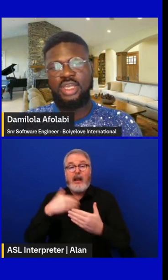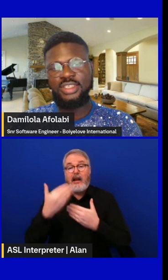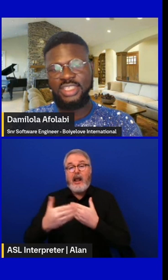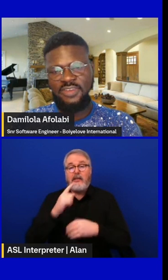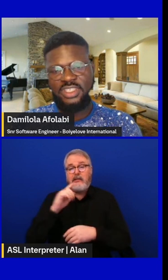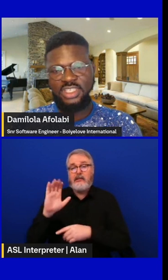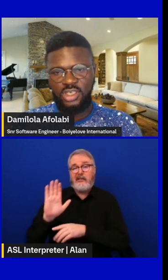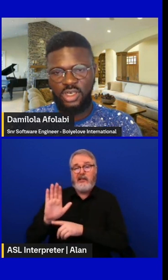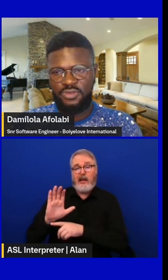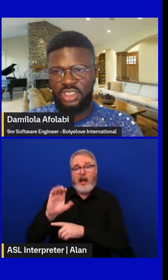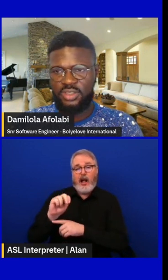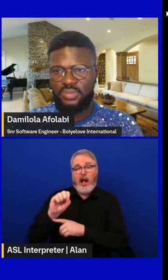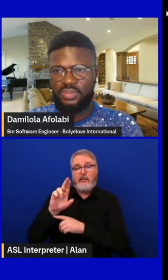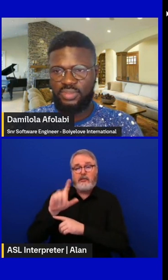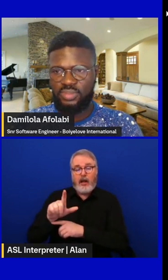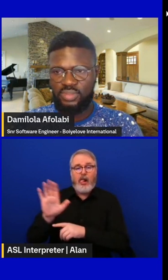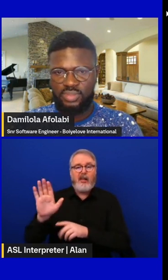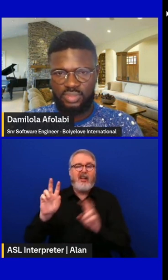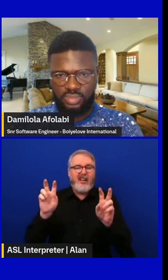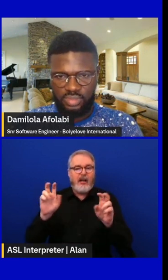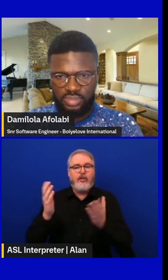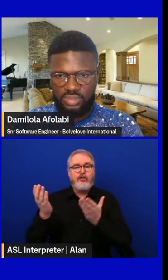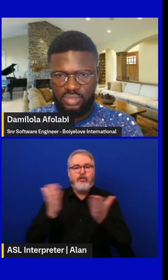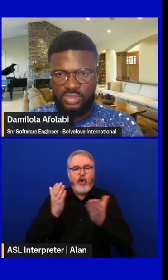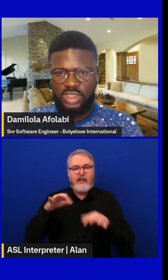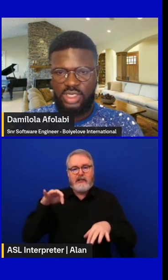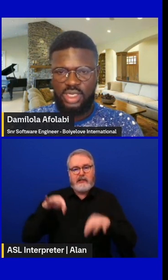Consul's service discovery.